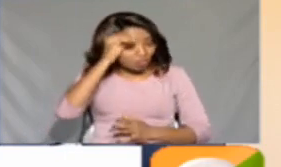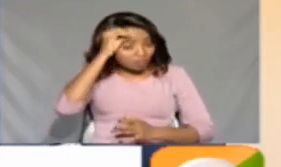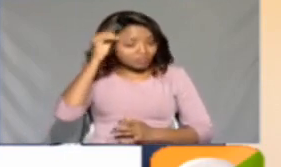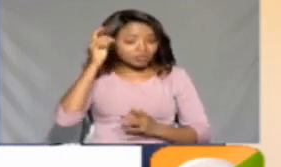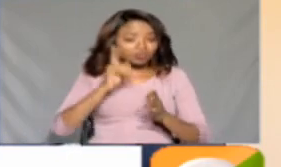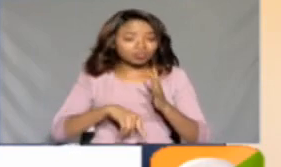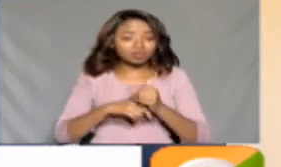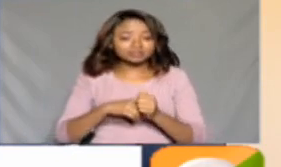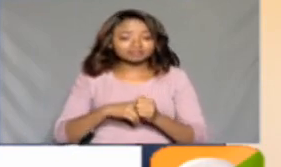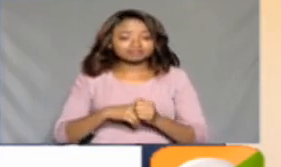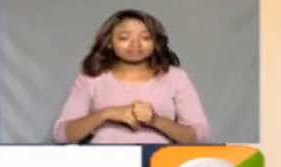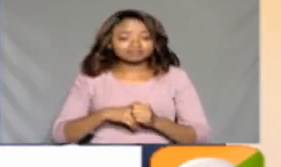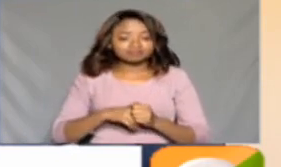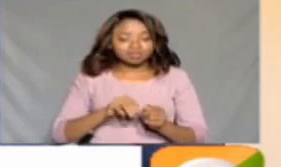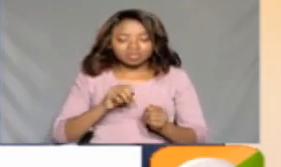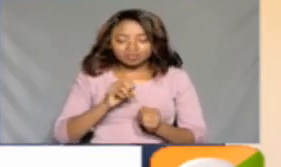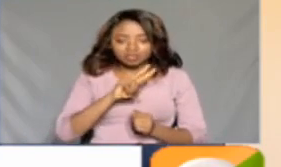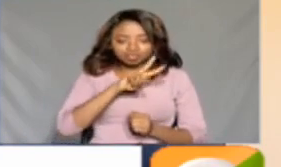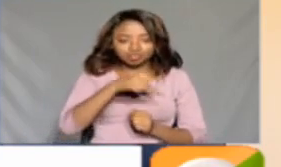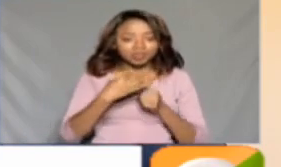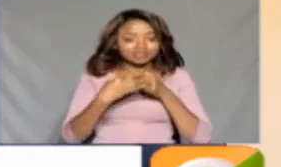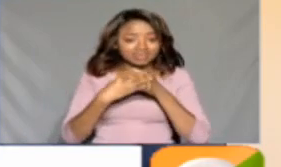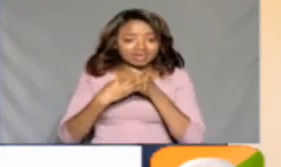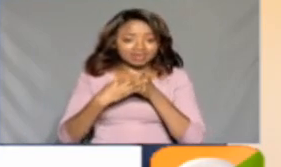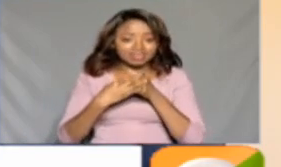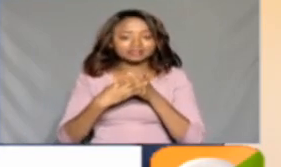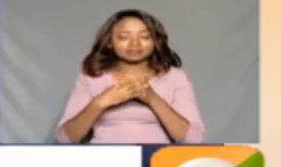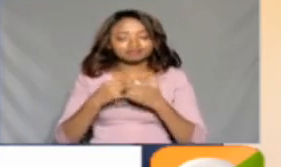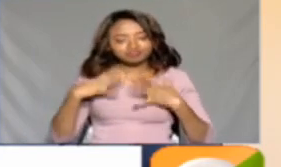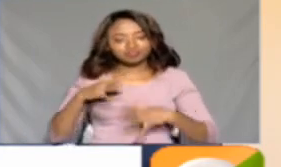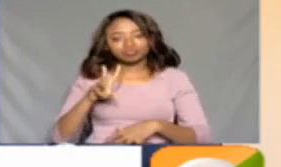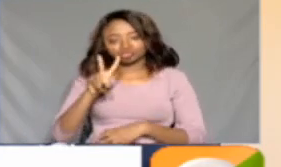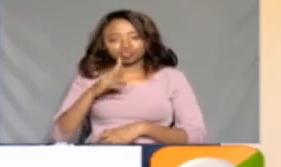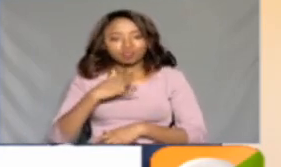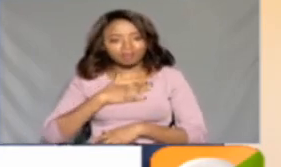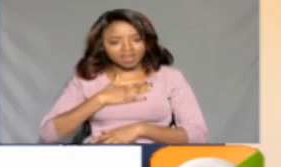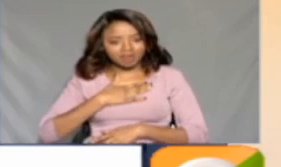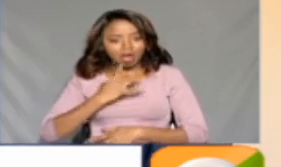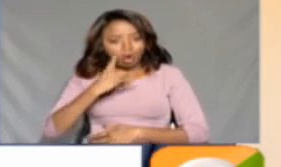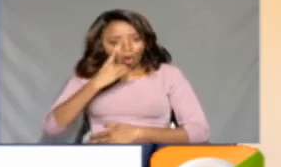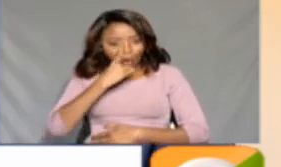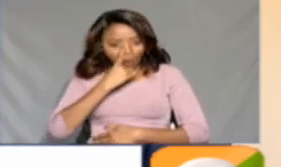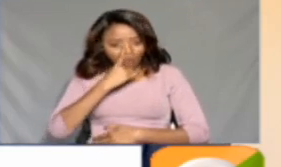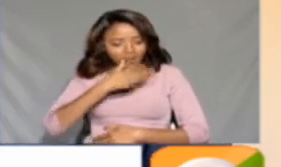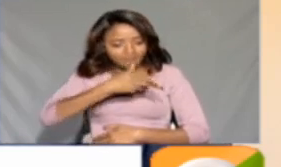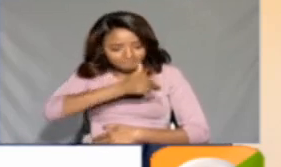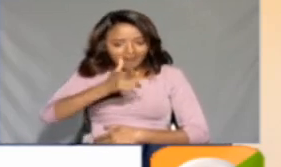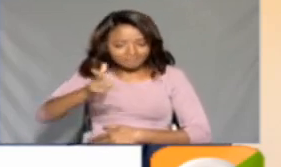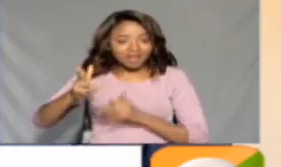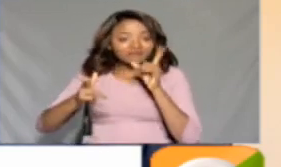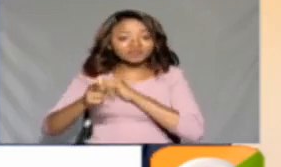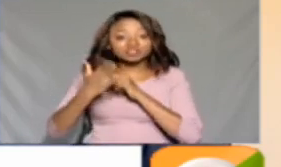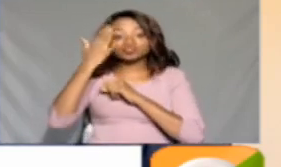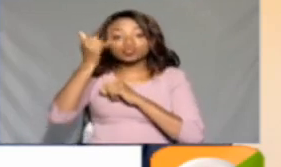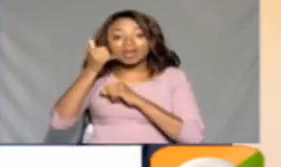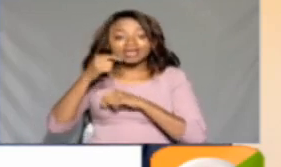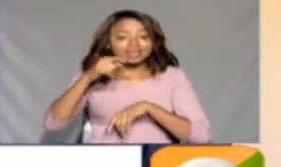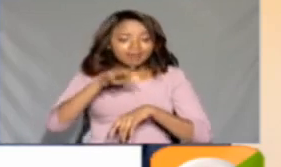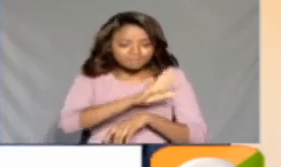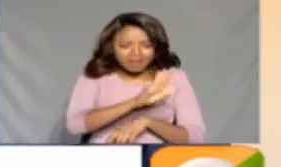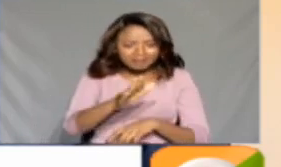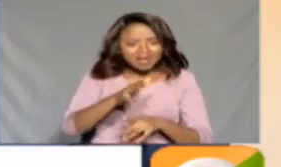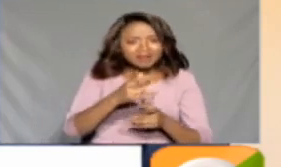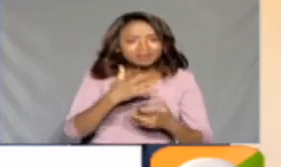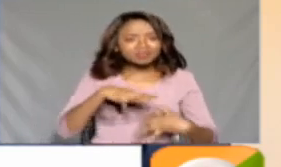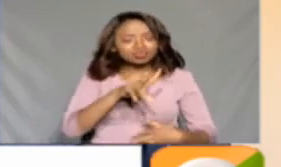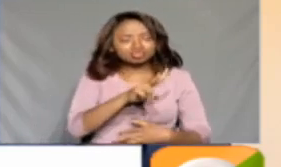in the post-election violence in 2008, two people were shot in my home because Kikuyus who were looking for shelter and were running away